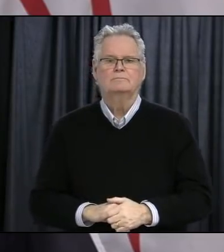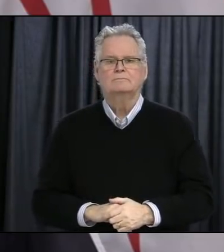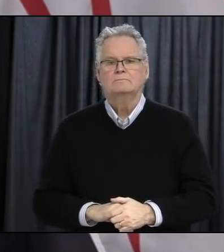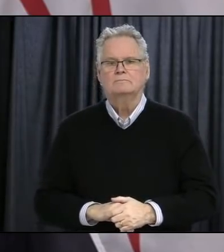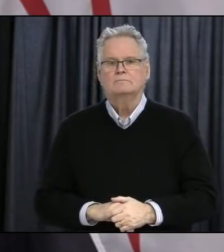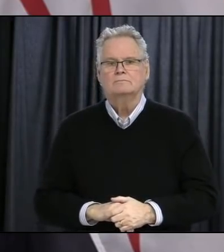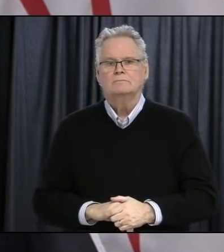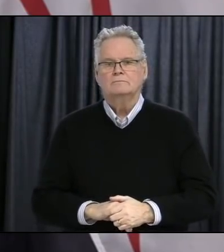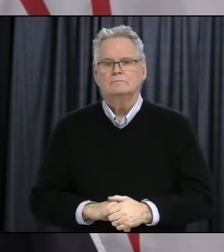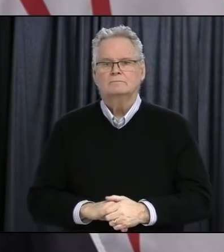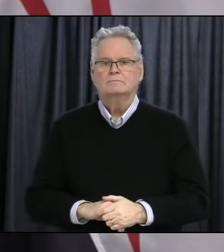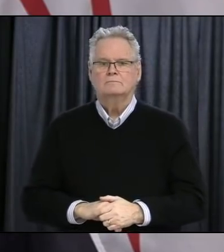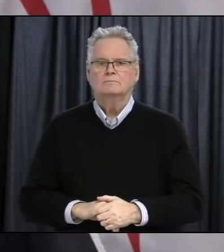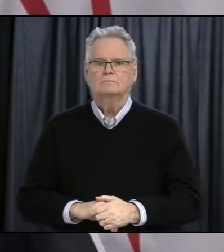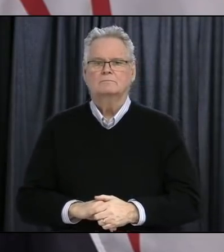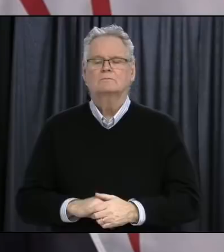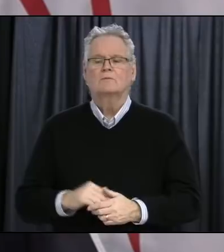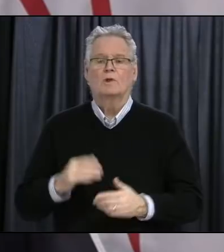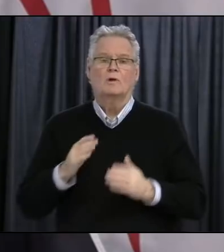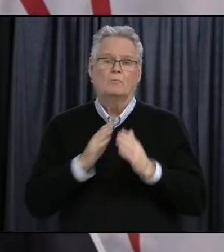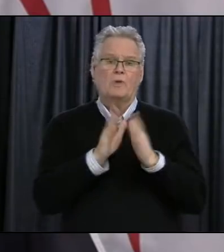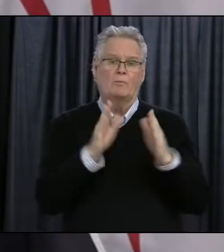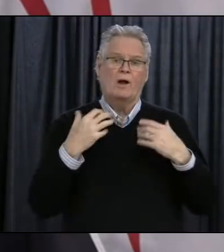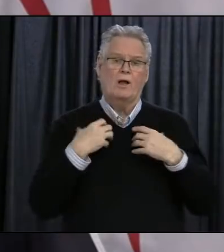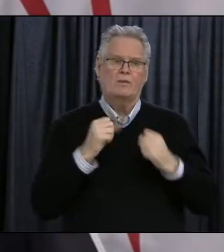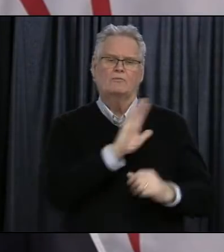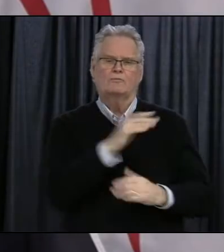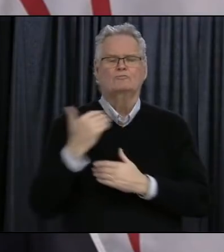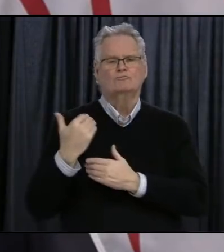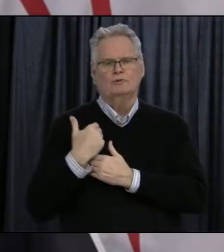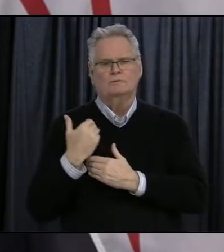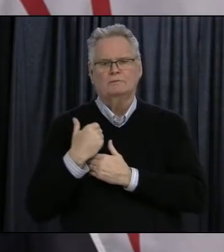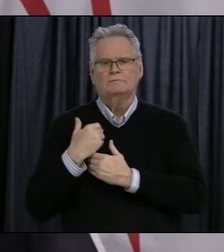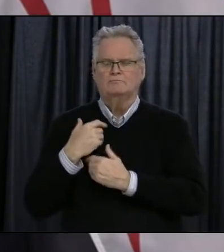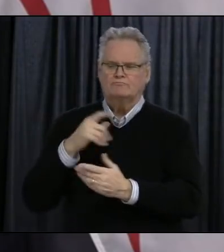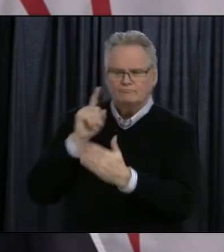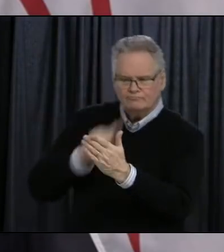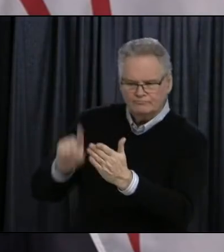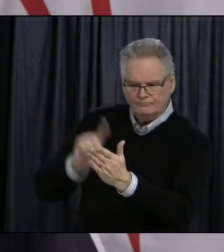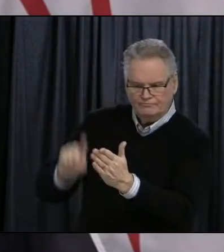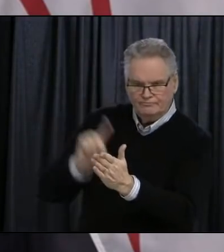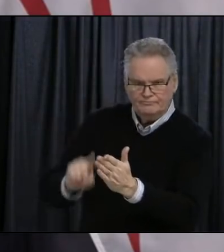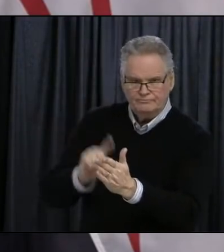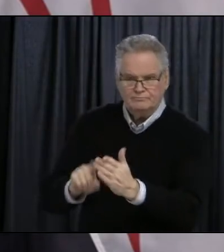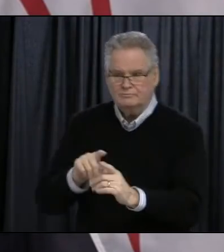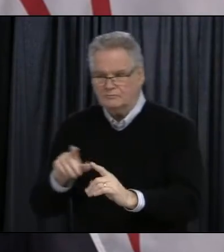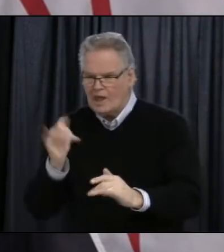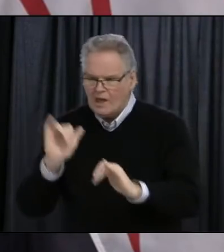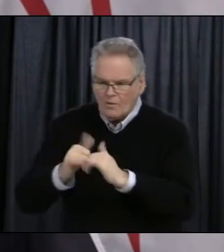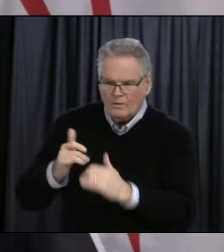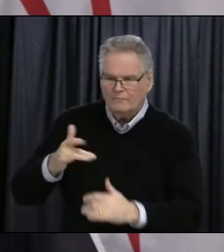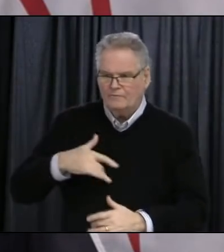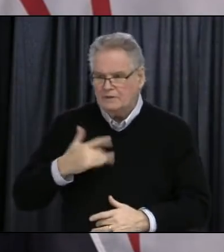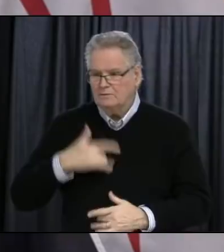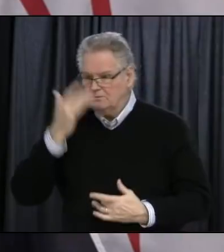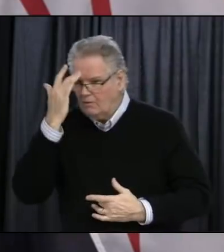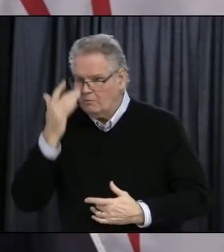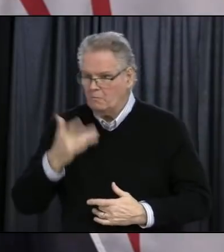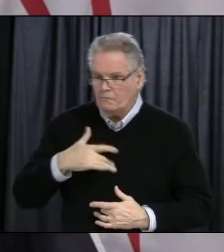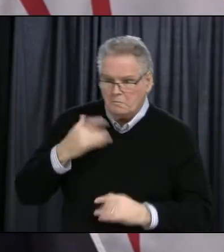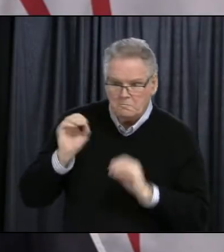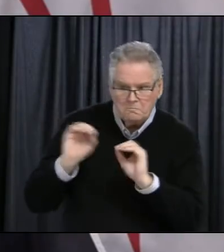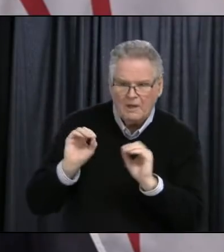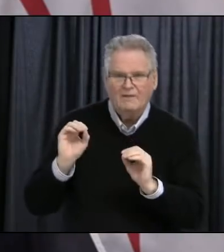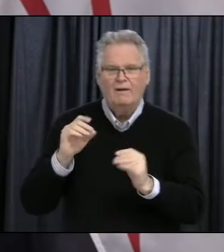require support. These calls also serve to provide rotational workers with a point of contact for any questions they may have around